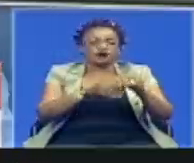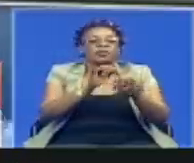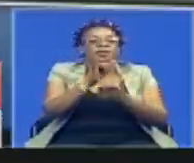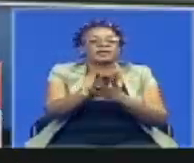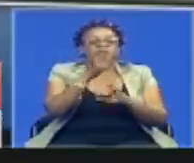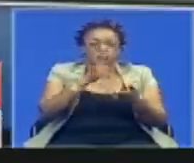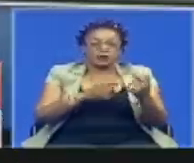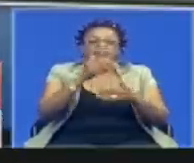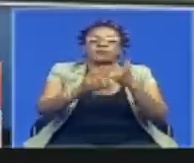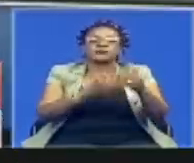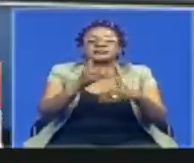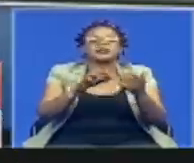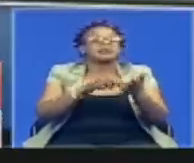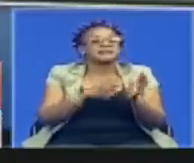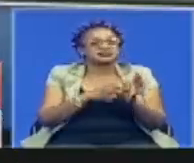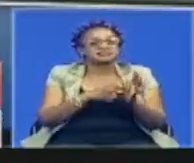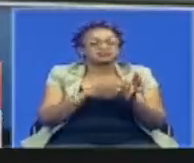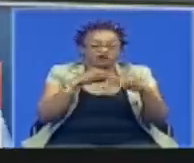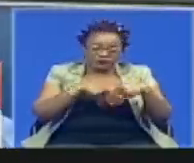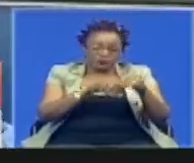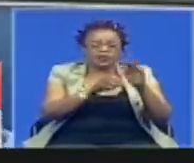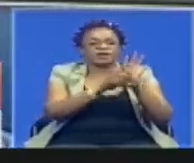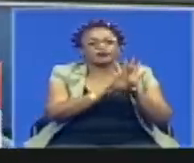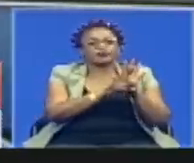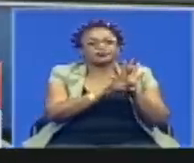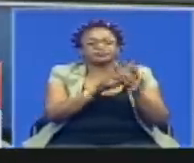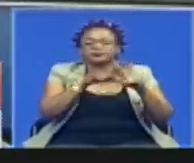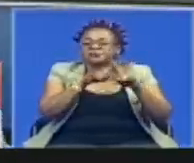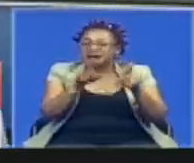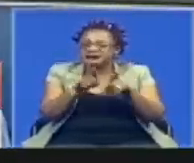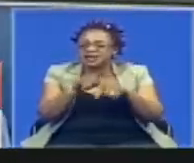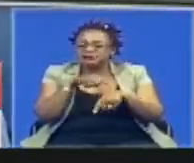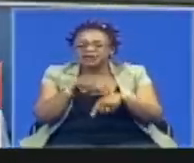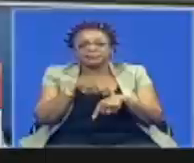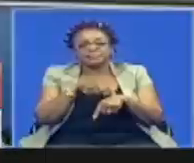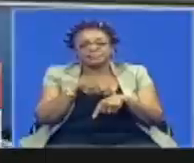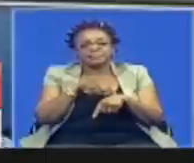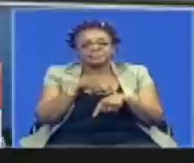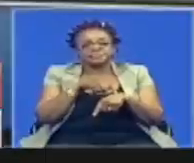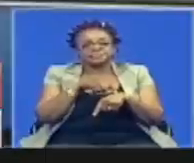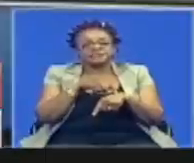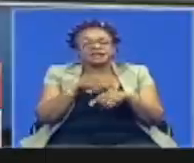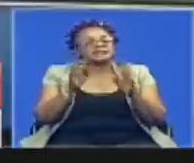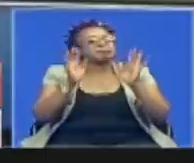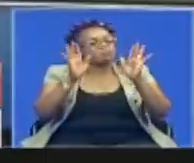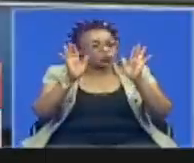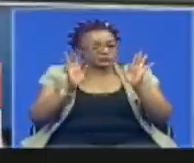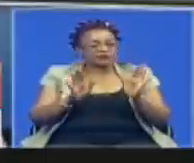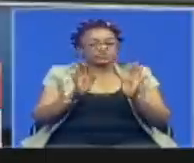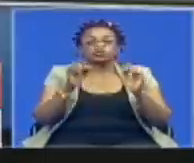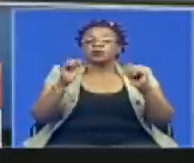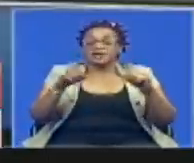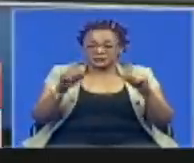this process has been all about, following the law. But at the same time, it is important to agree